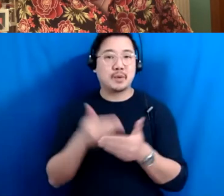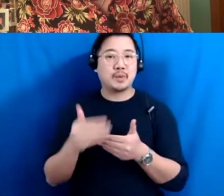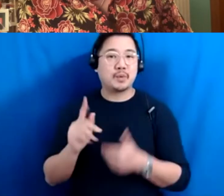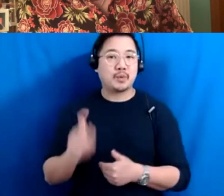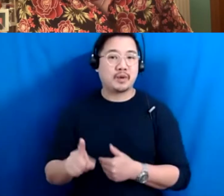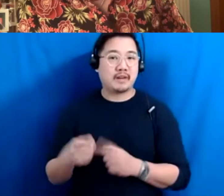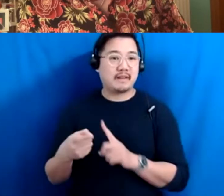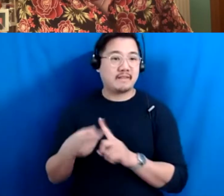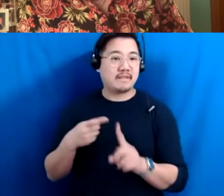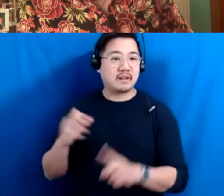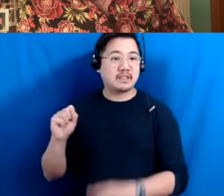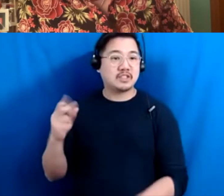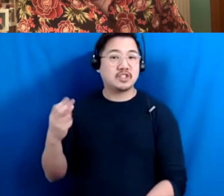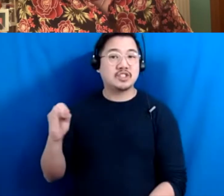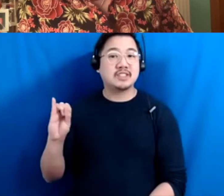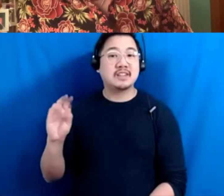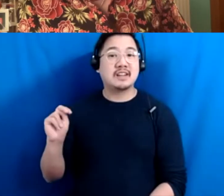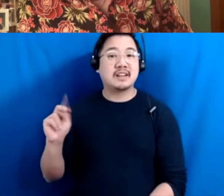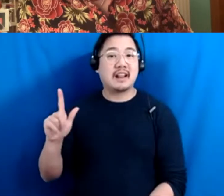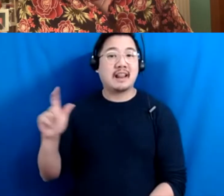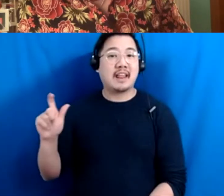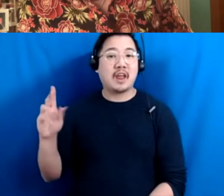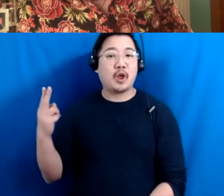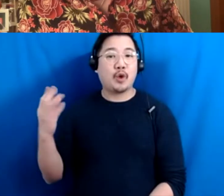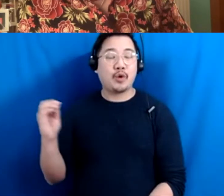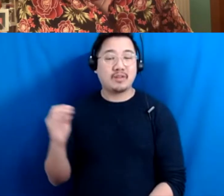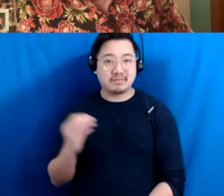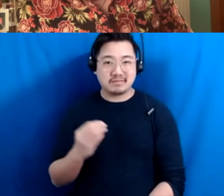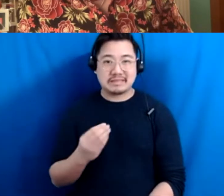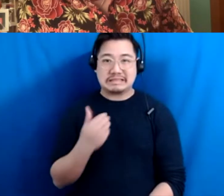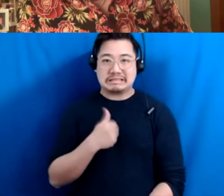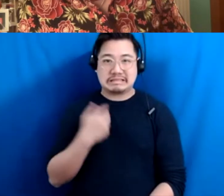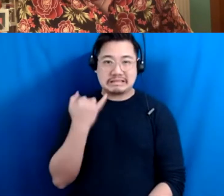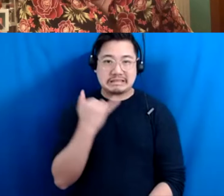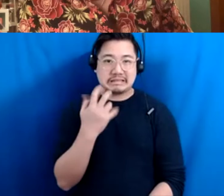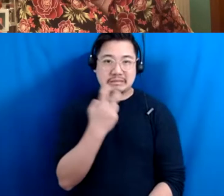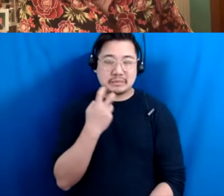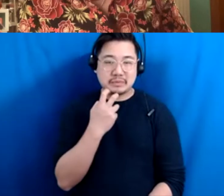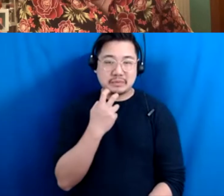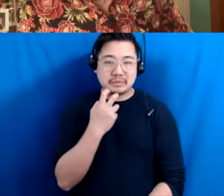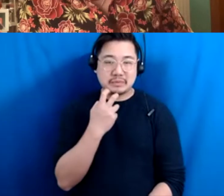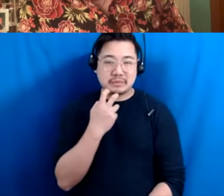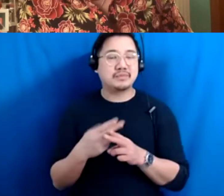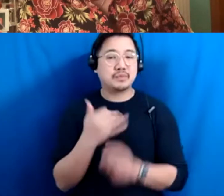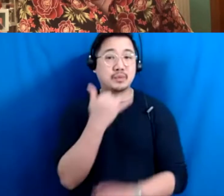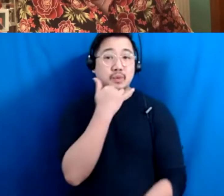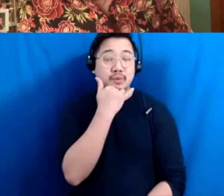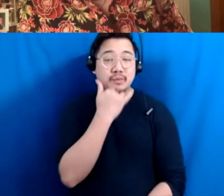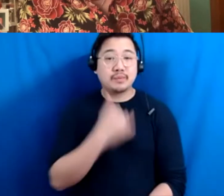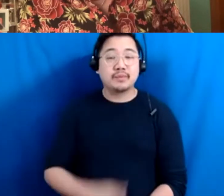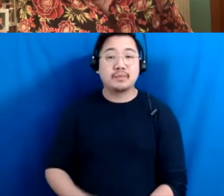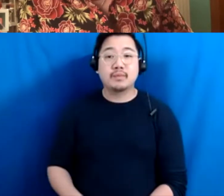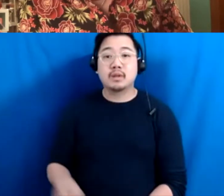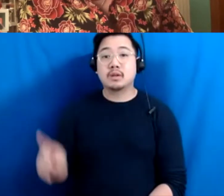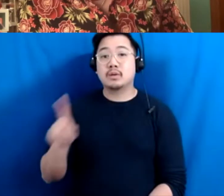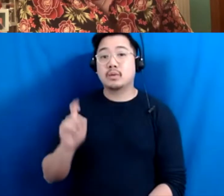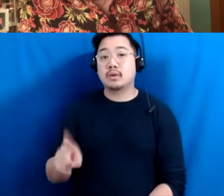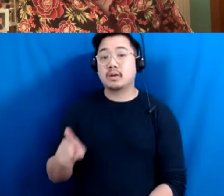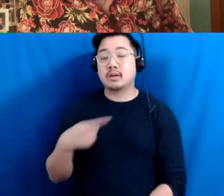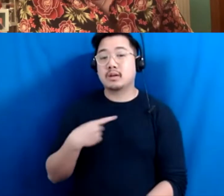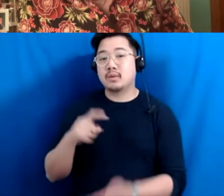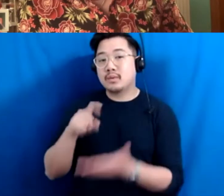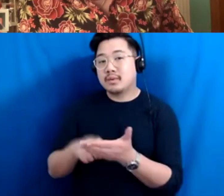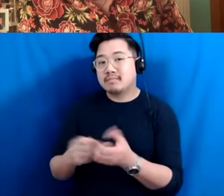from Shinlei Ho, and please forgive me if I'm mispronouncing your name. The question is, I've noticed that many